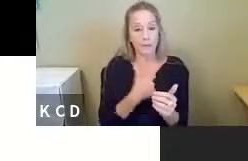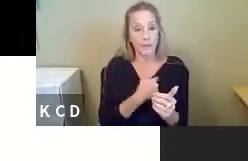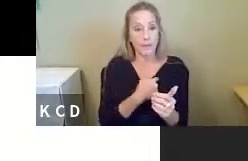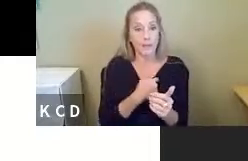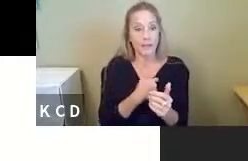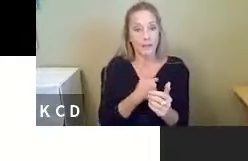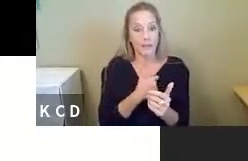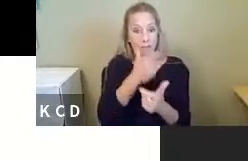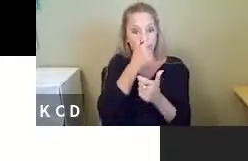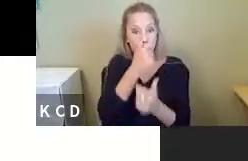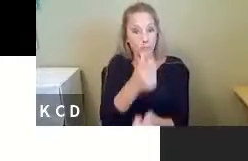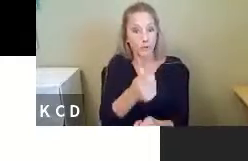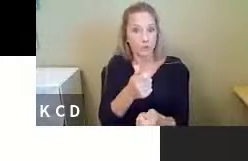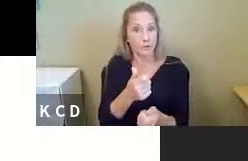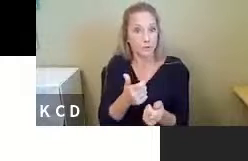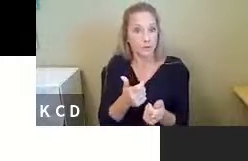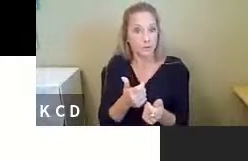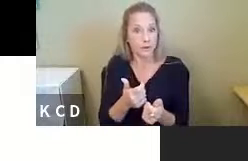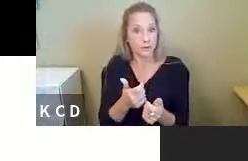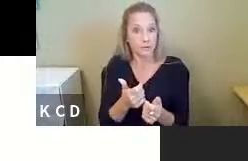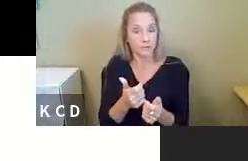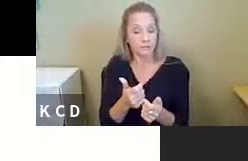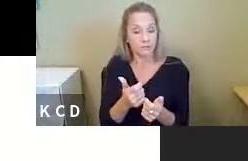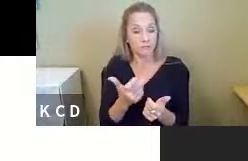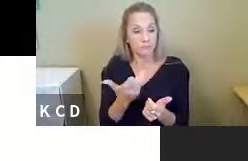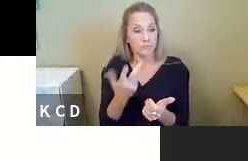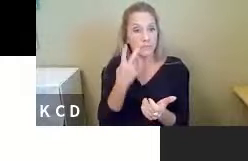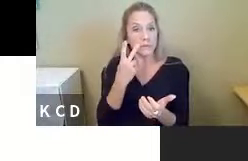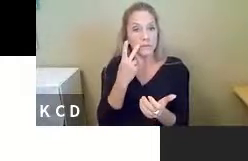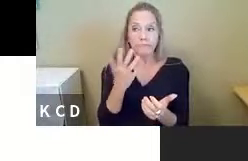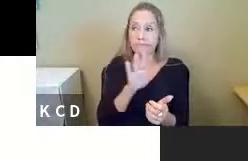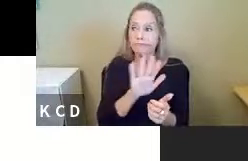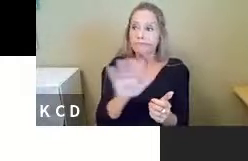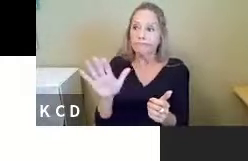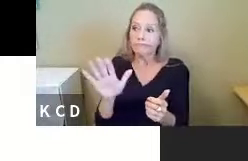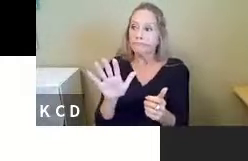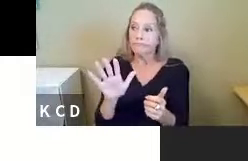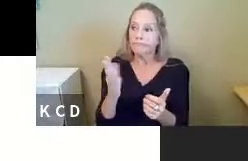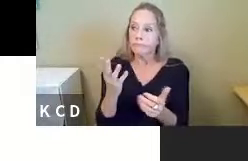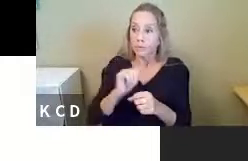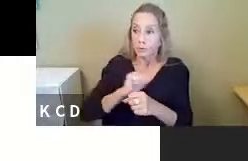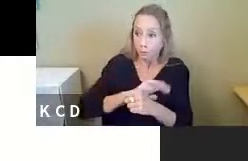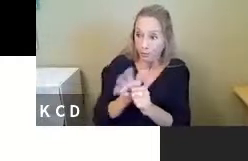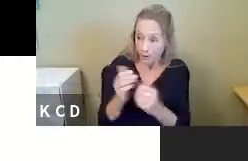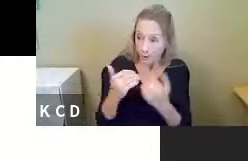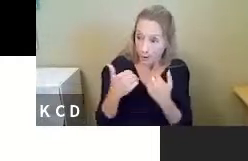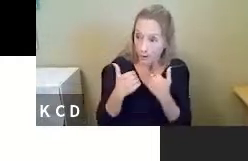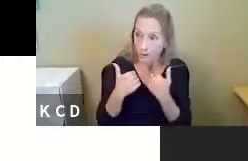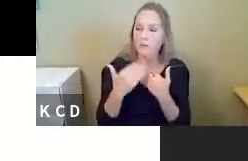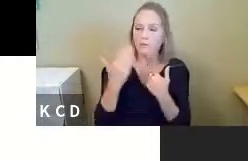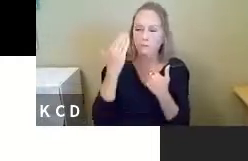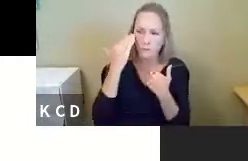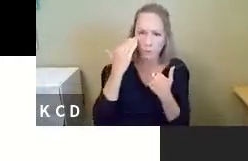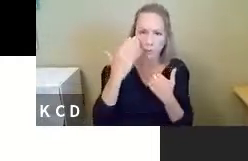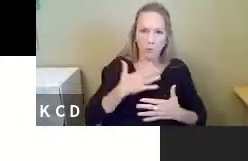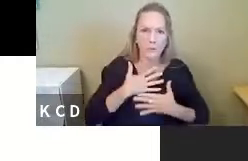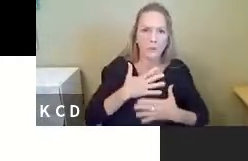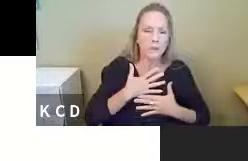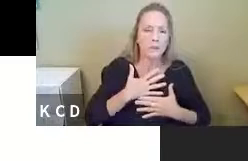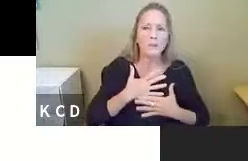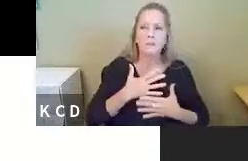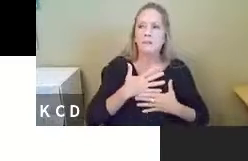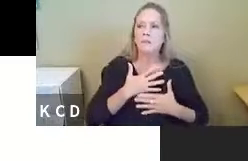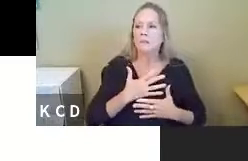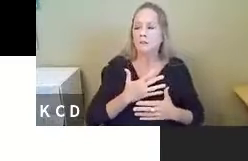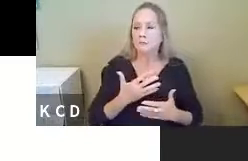more interested in some of the other COVID effects other than just respiratory failure. And one of